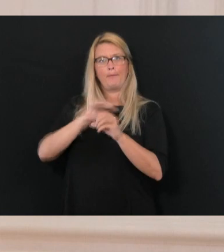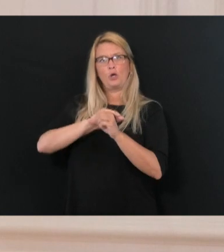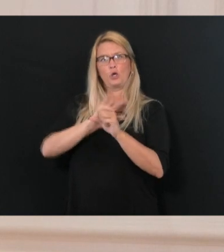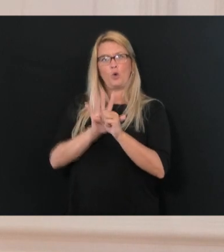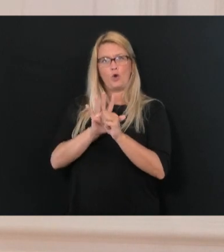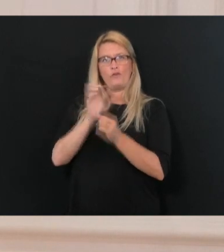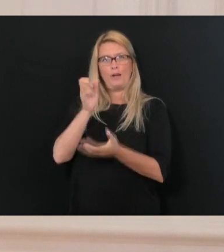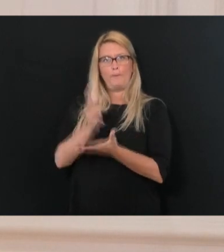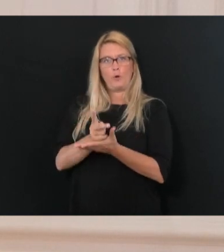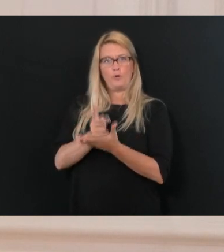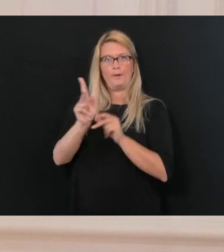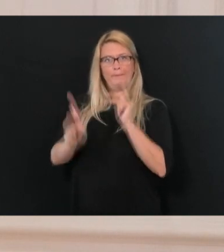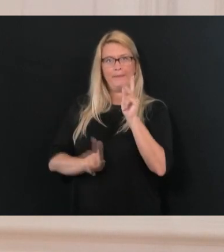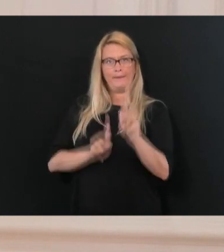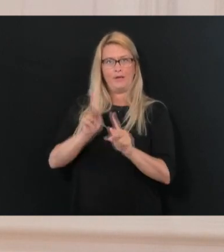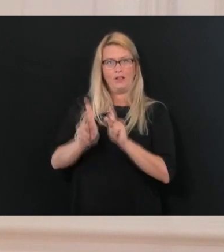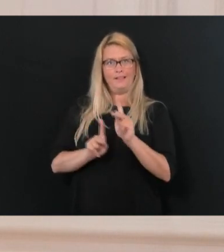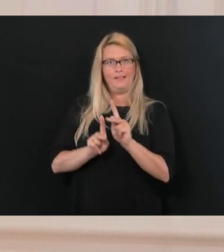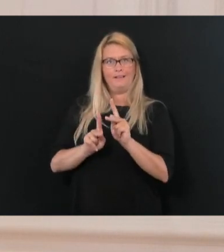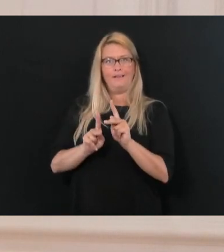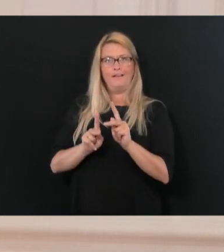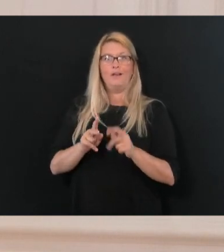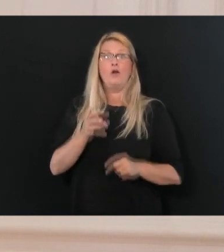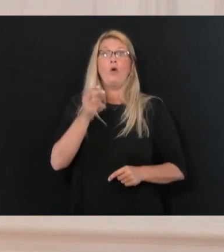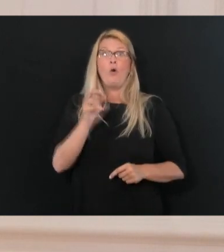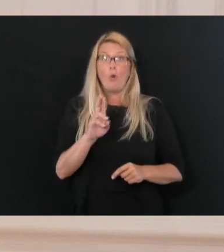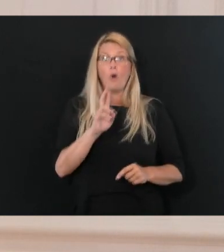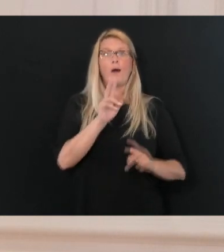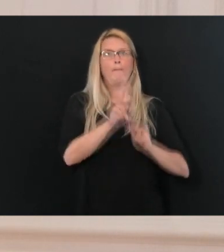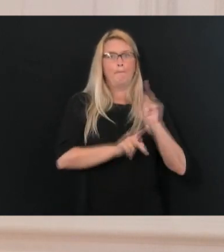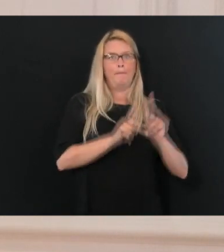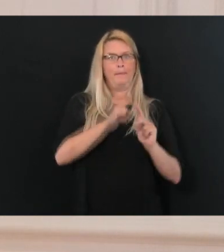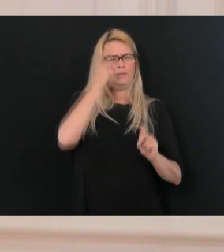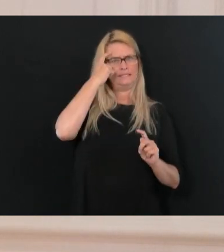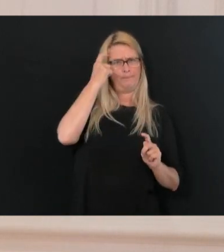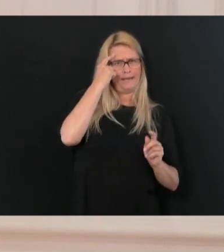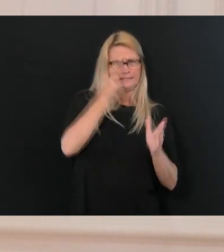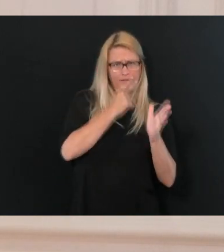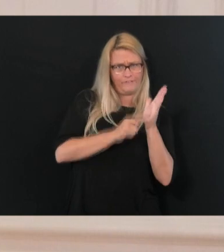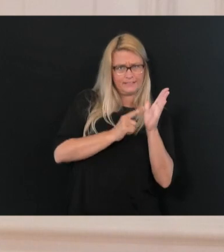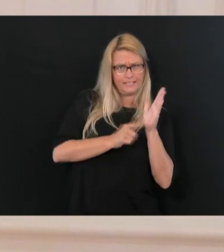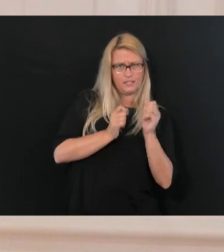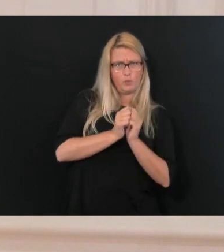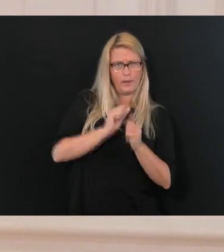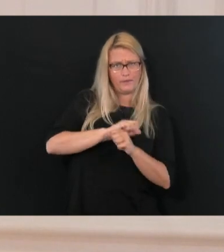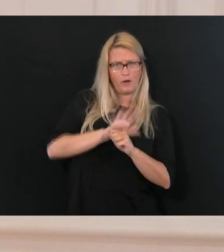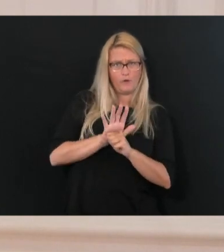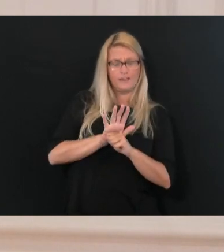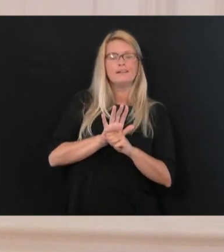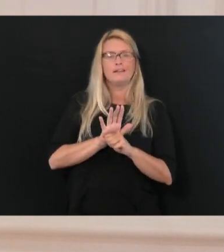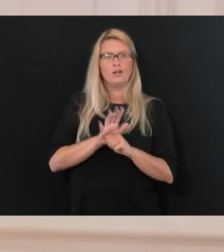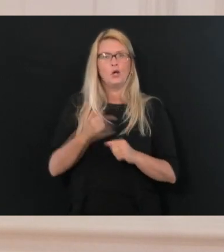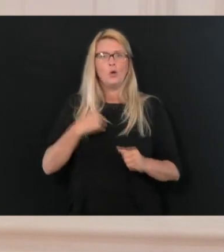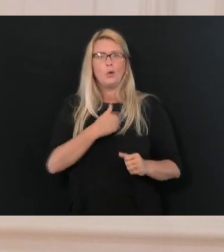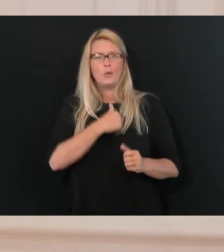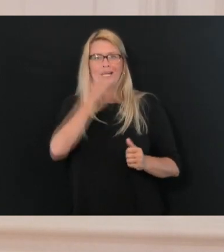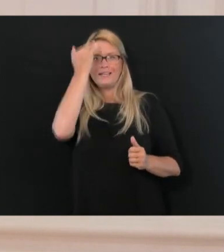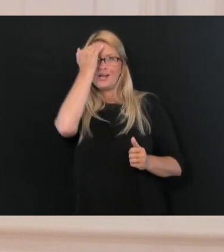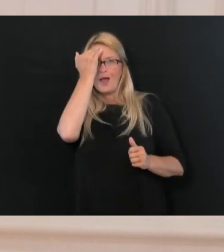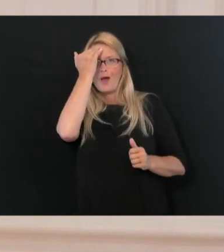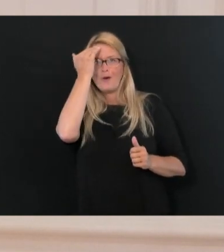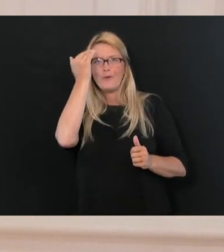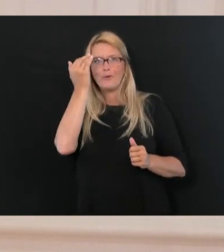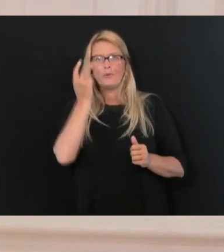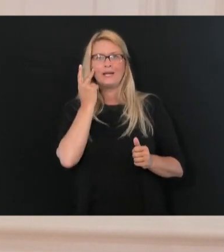COVID-proven people or people suspected under investigation for COVID, we know that although we can